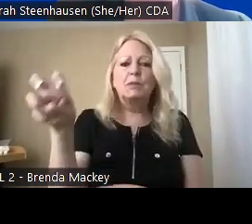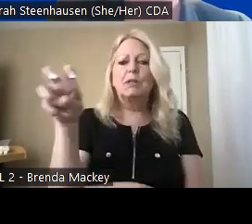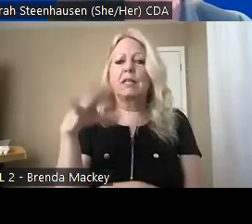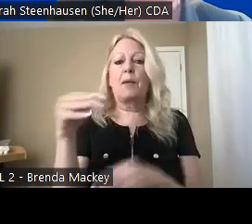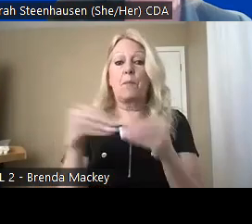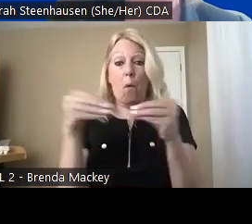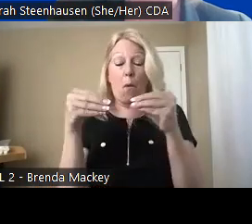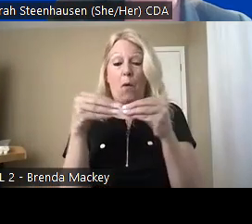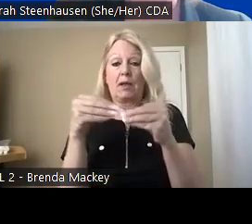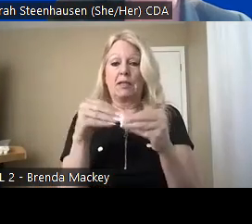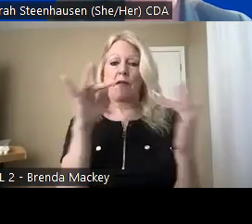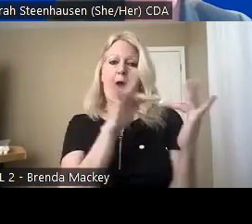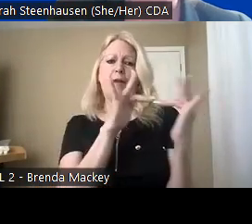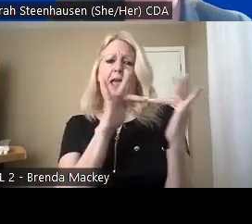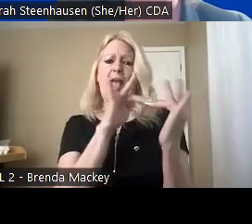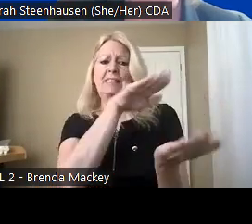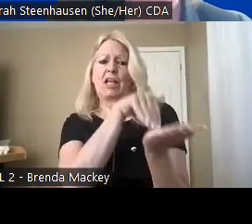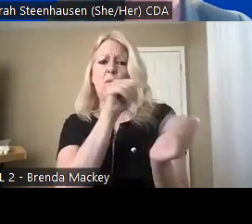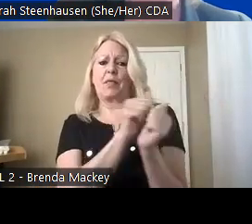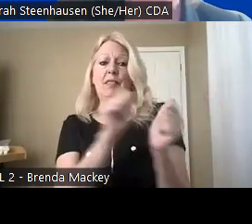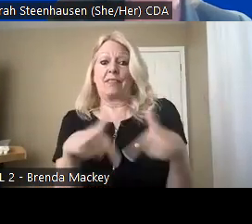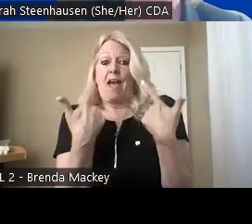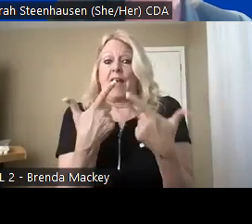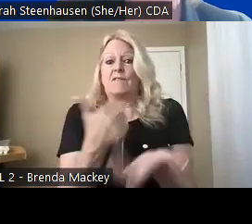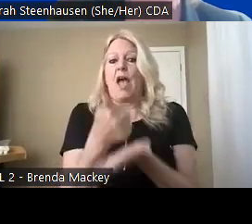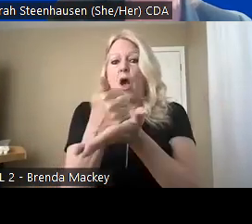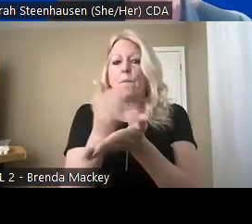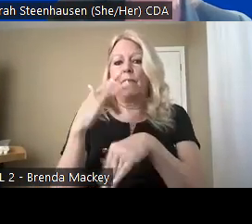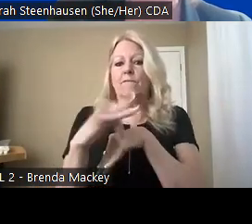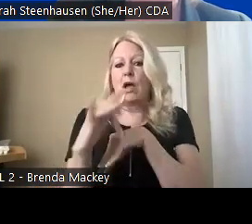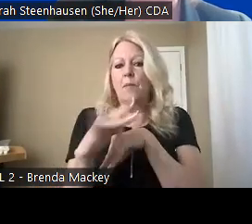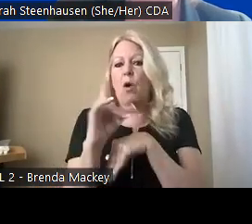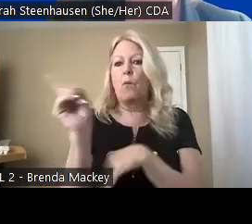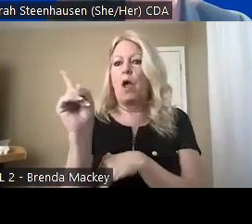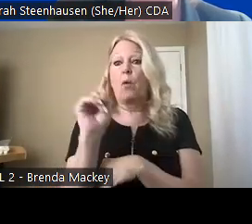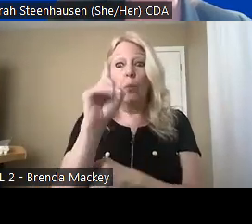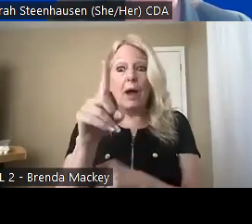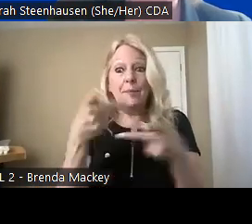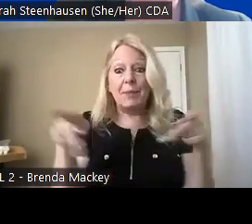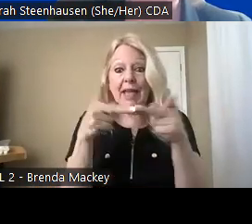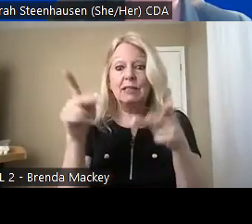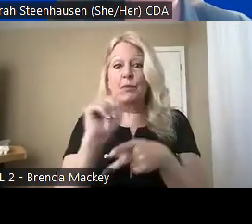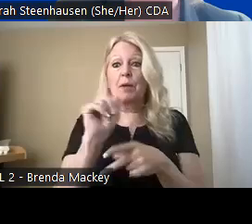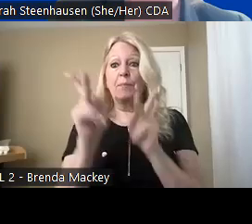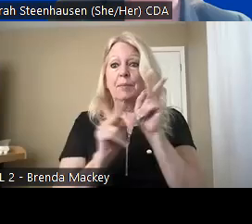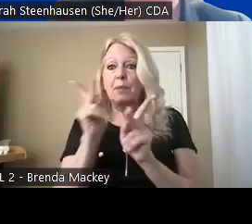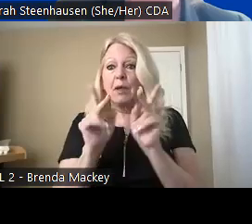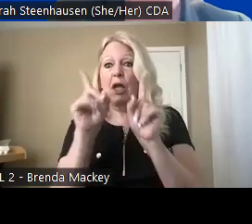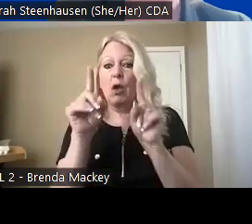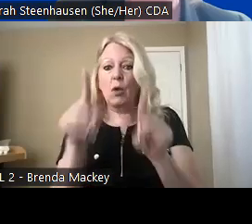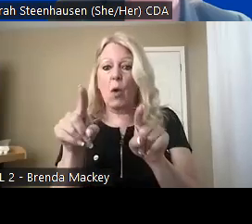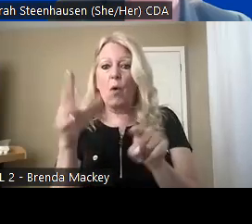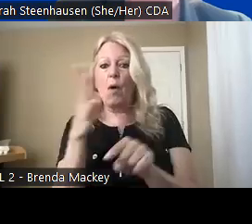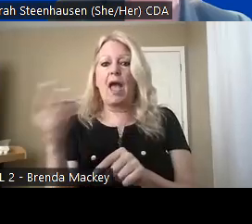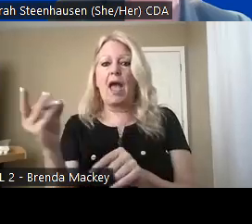live help available, so that there's one place that people can go to for information, and then you can get the warm handoff to the